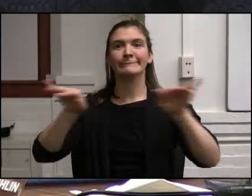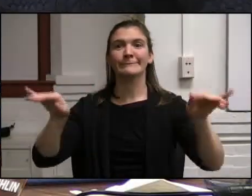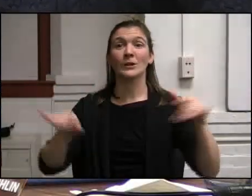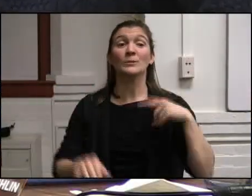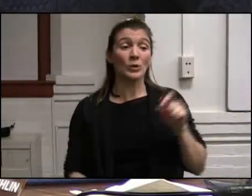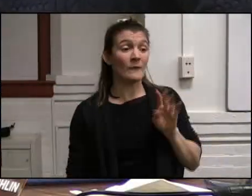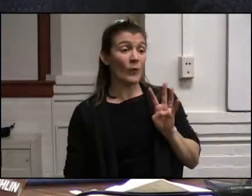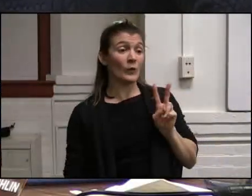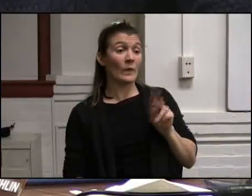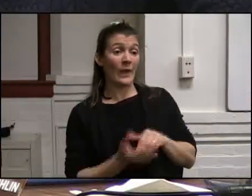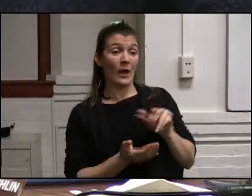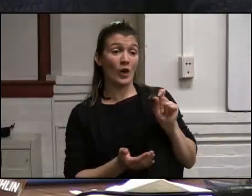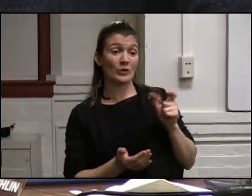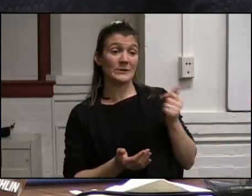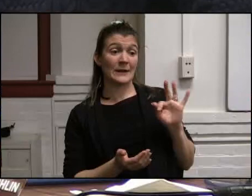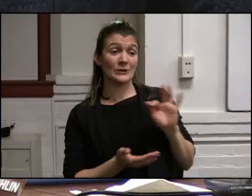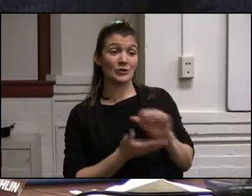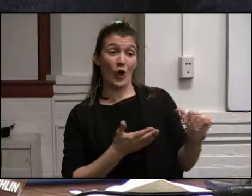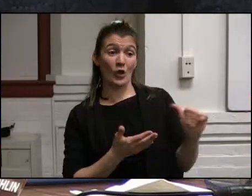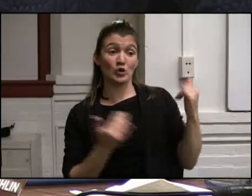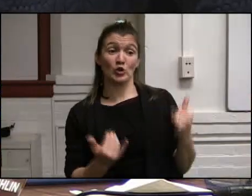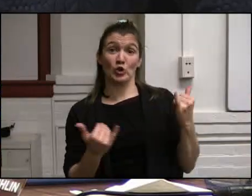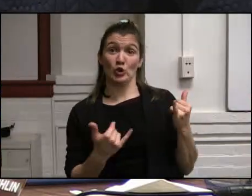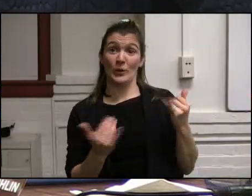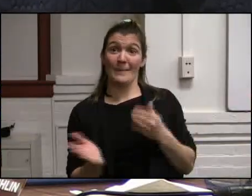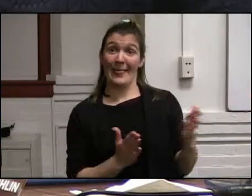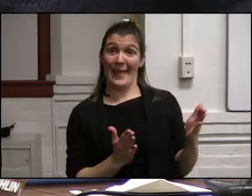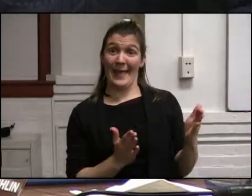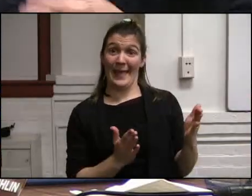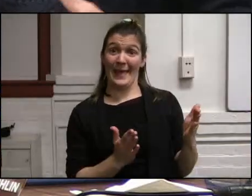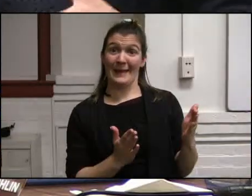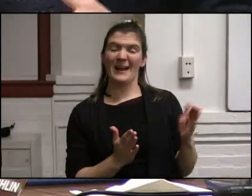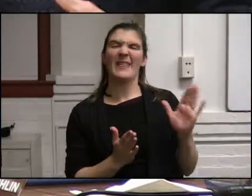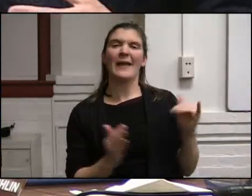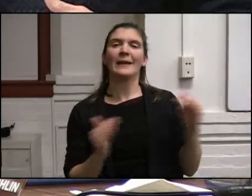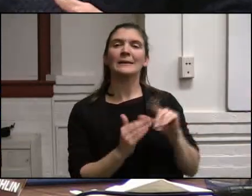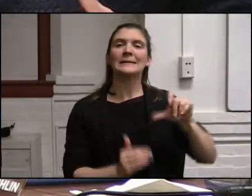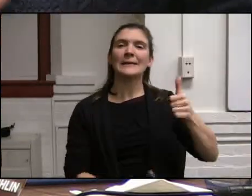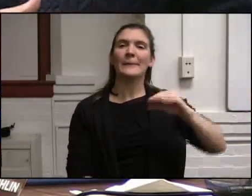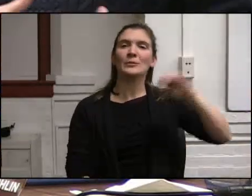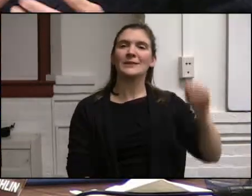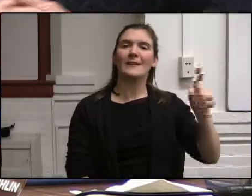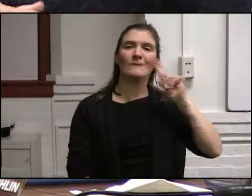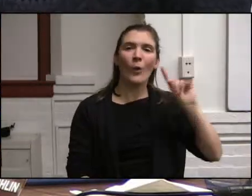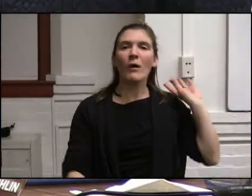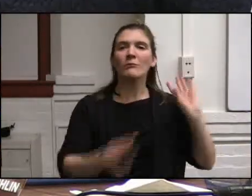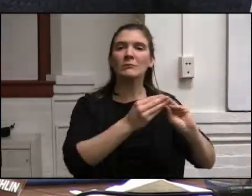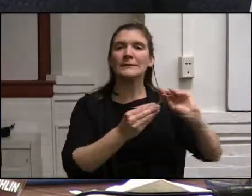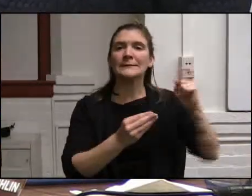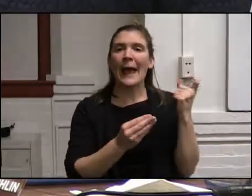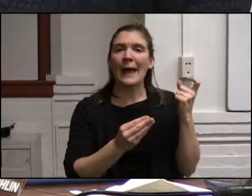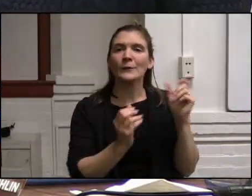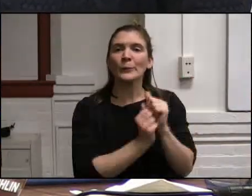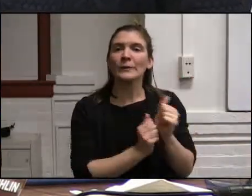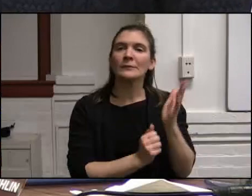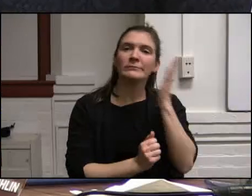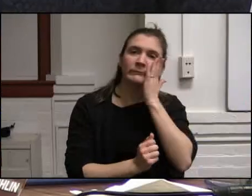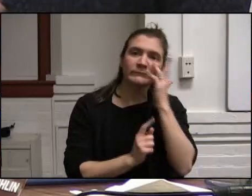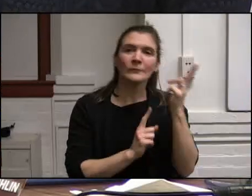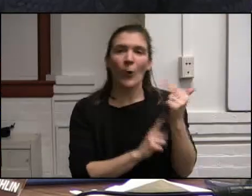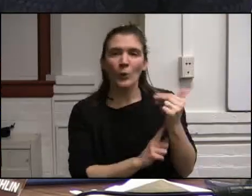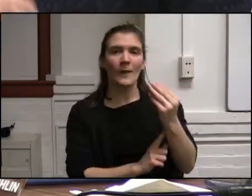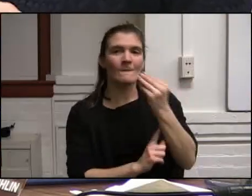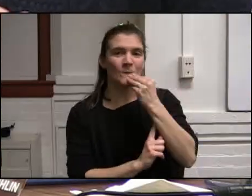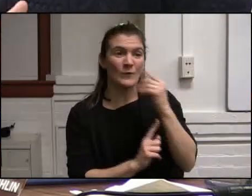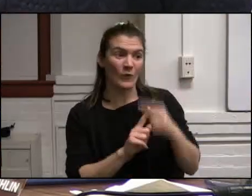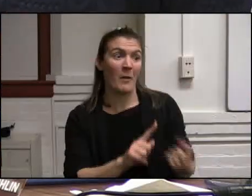at $42,119 in the current year's budget. That was 10% of the receipts through the rooms and meals tax